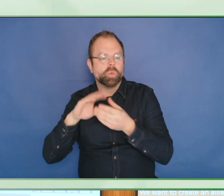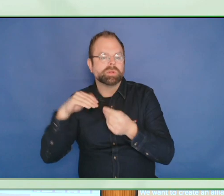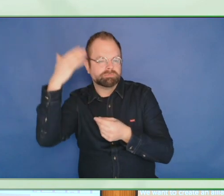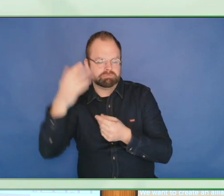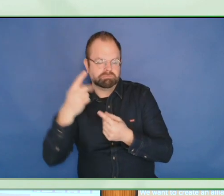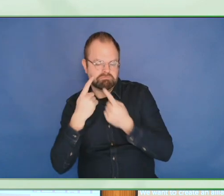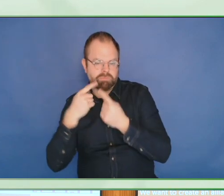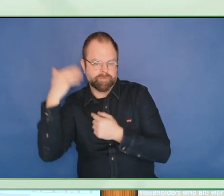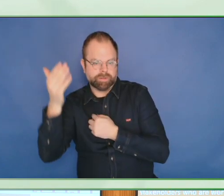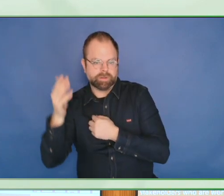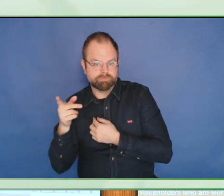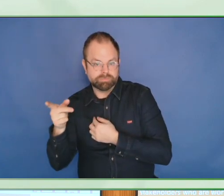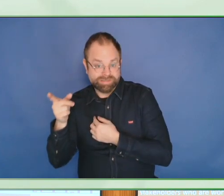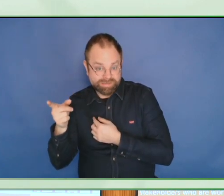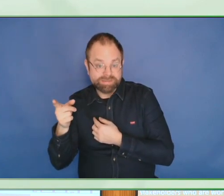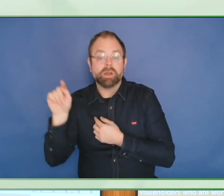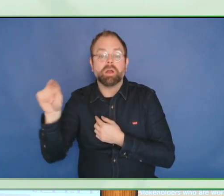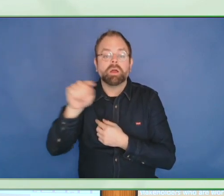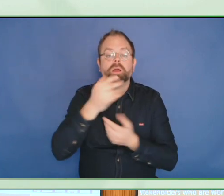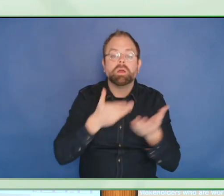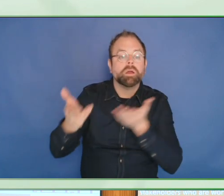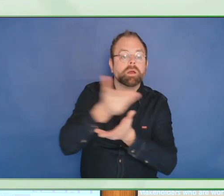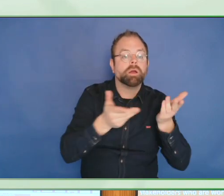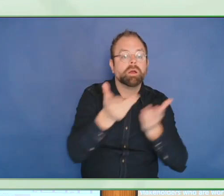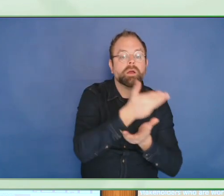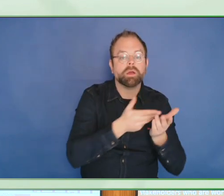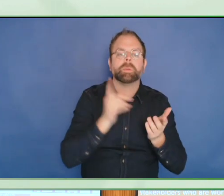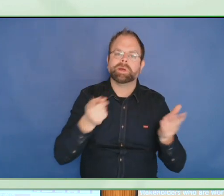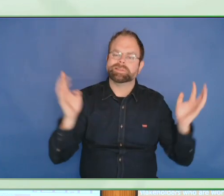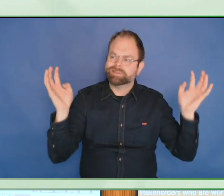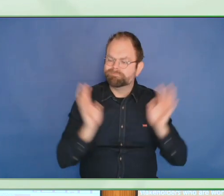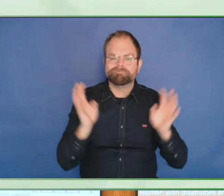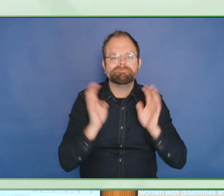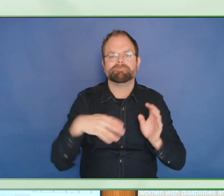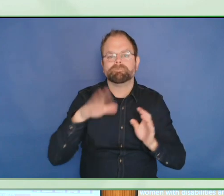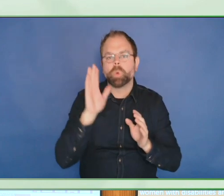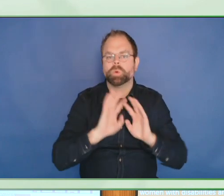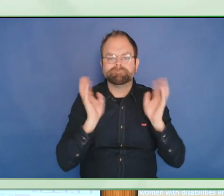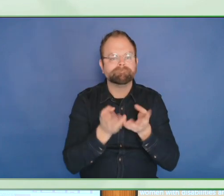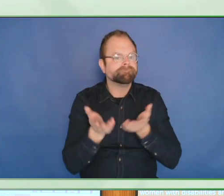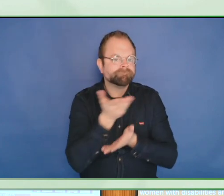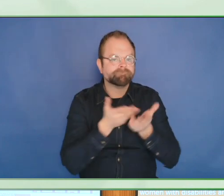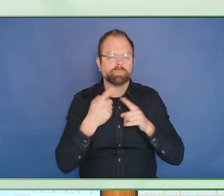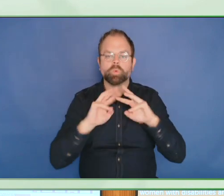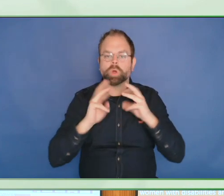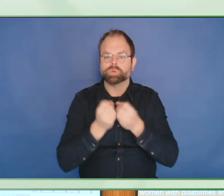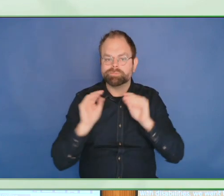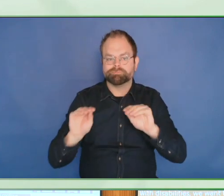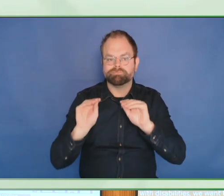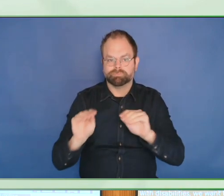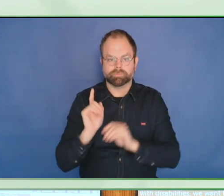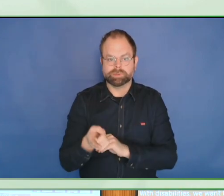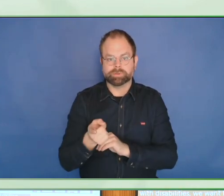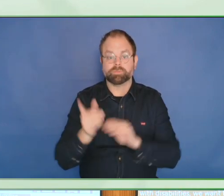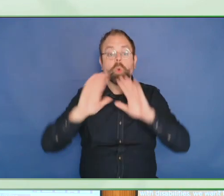our on-ground work. As we continue to skill and train people with disabilities, we want to have a more large-scale focused